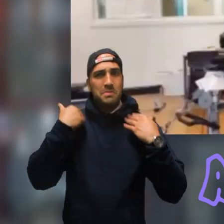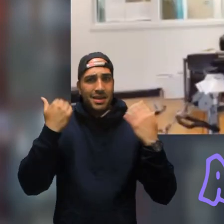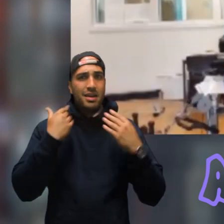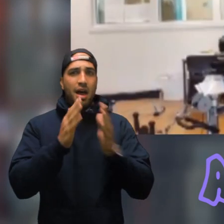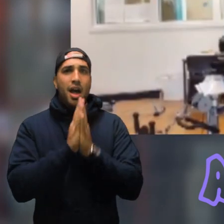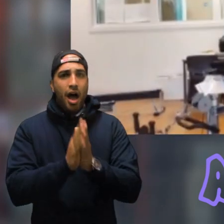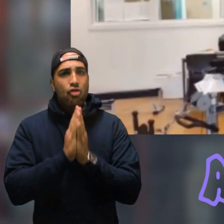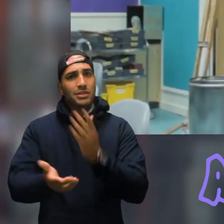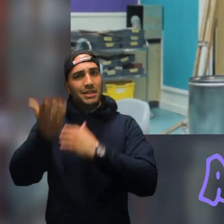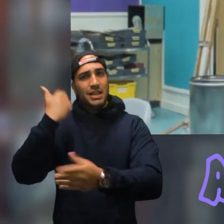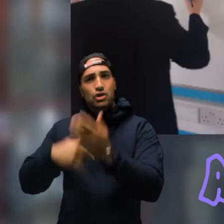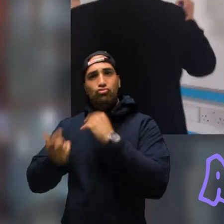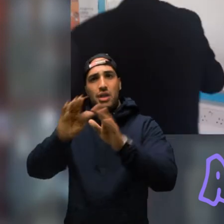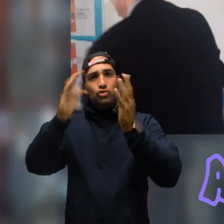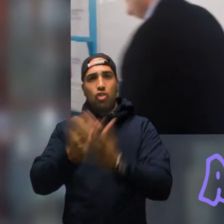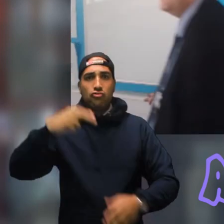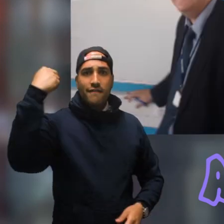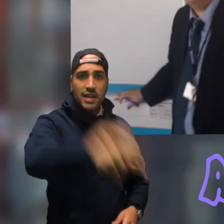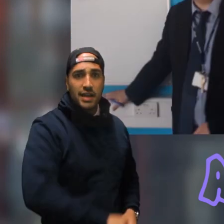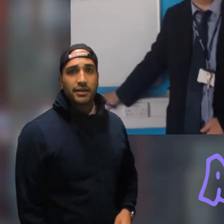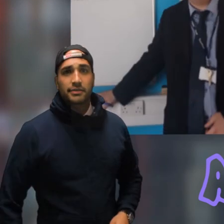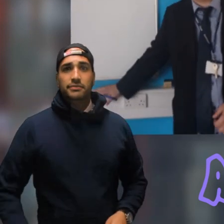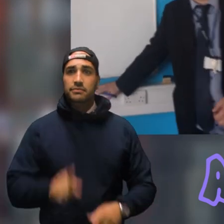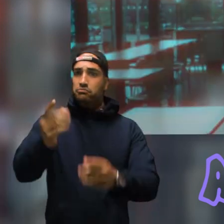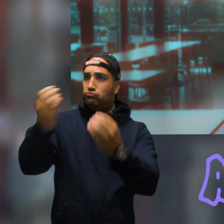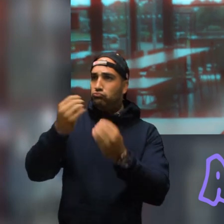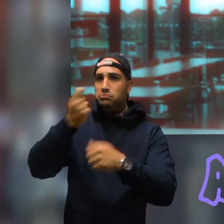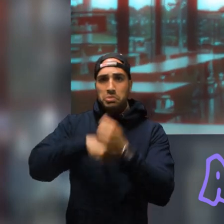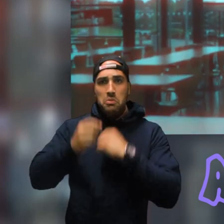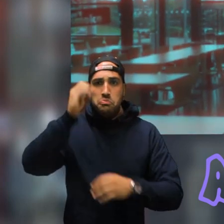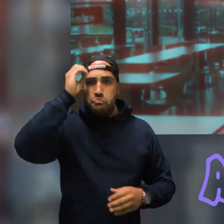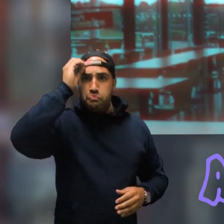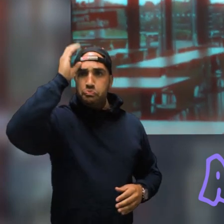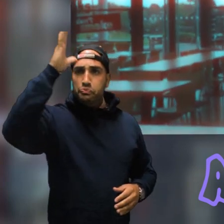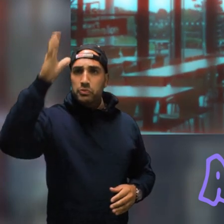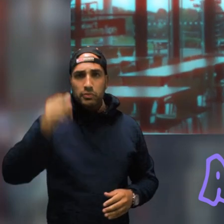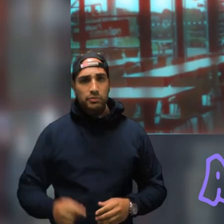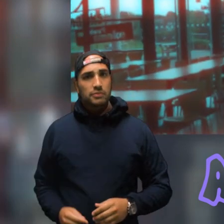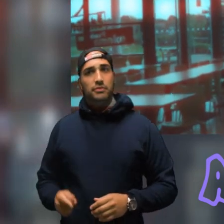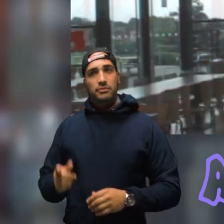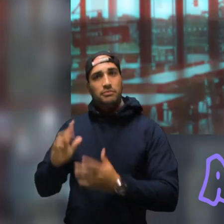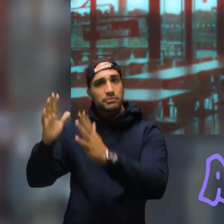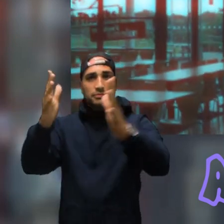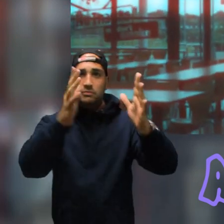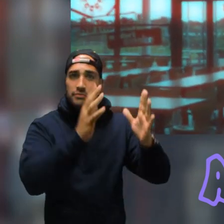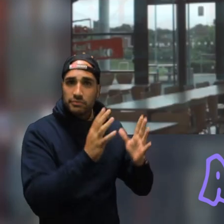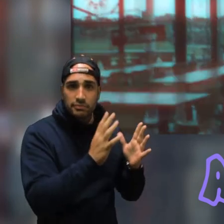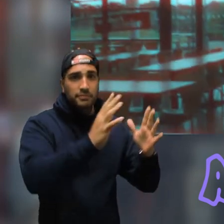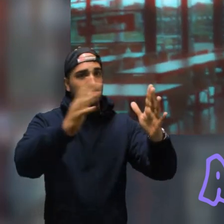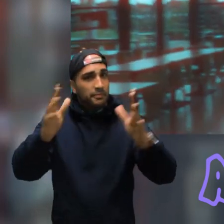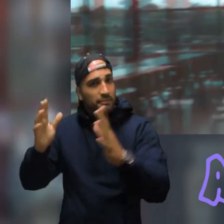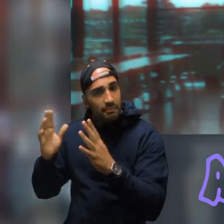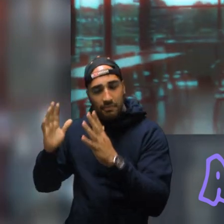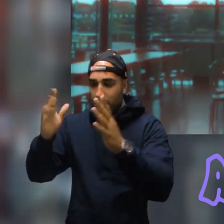maths, PRS, history and geography. And as well as you, these teachings done a lot for me. So give them a round